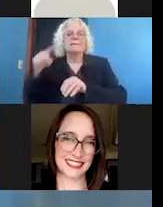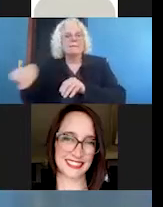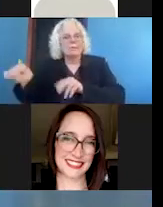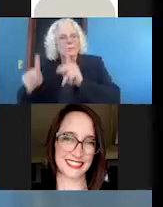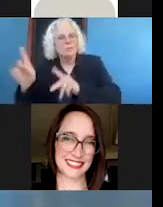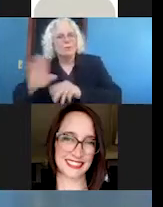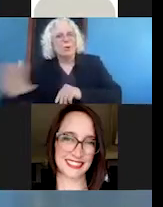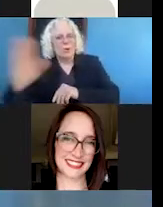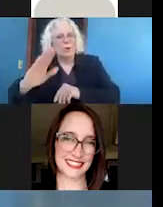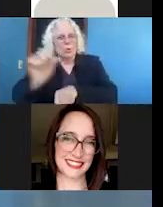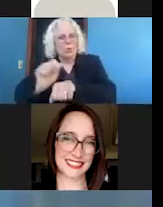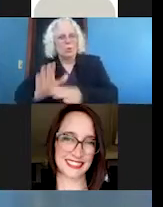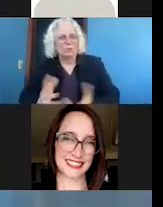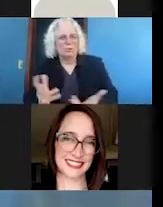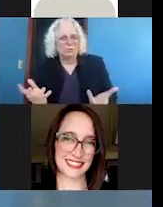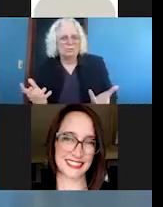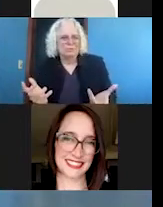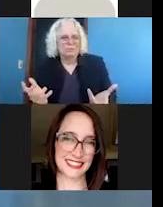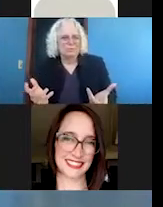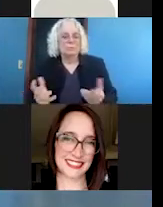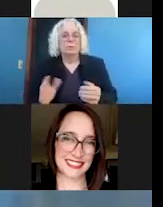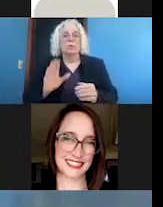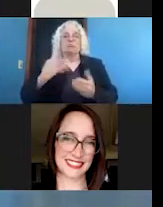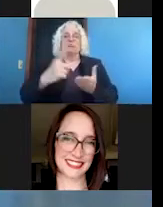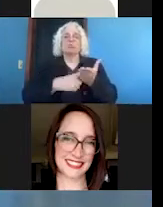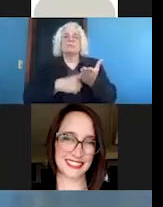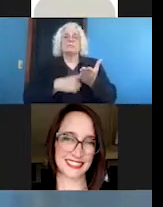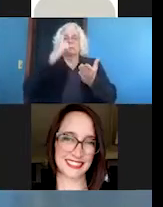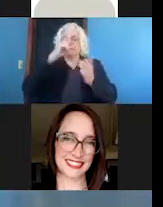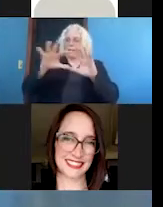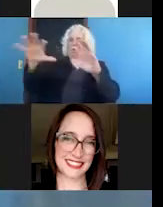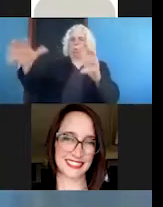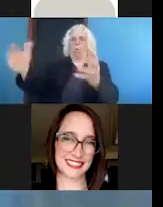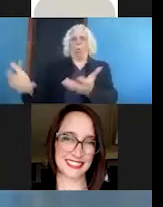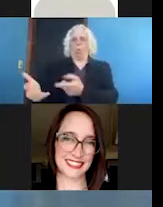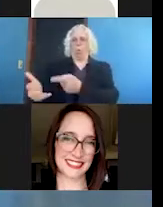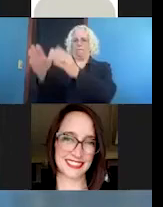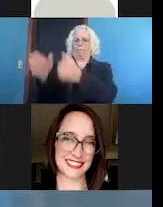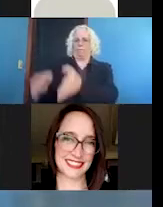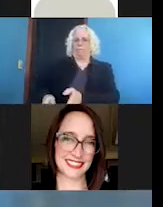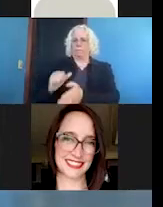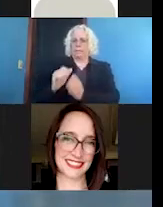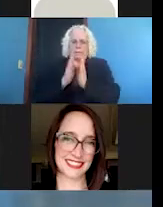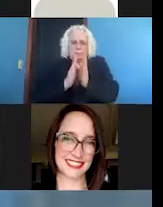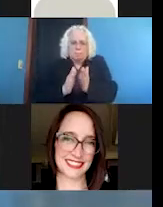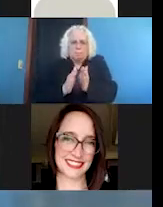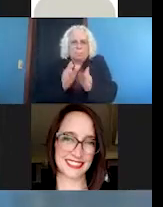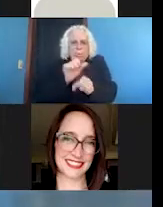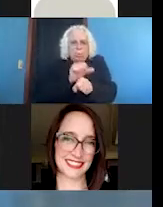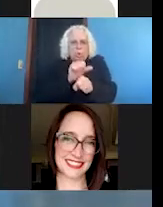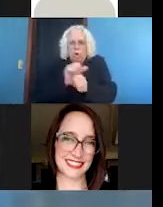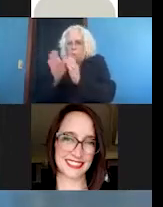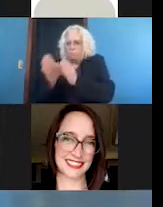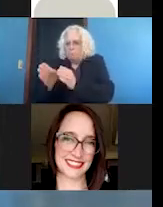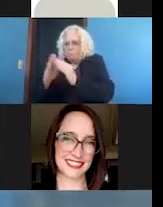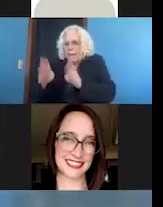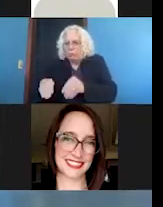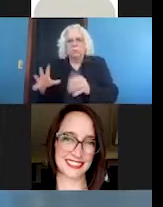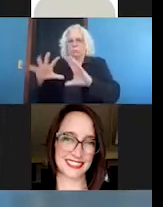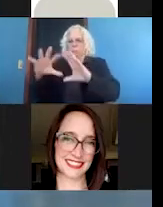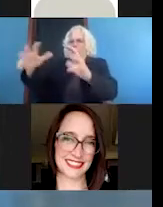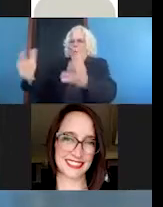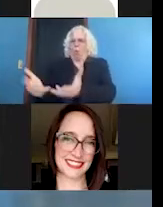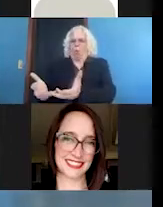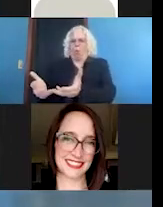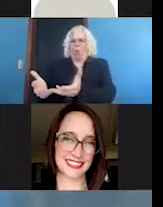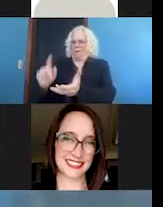hope that in this discussion, we can think holistically about what do people need during this time to maintain themselves. And as a leader, as